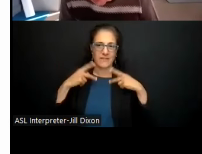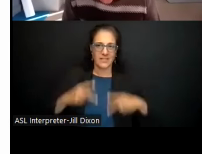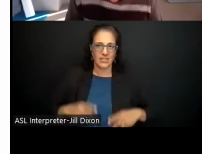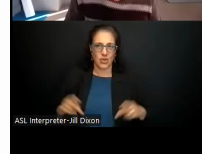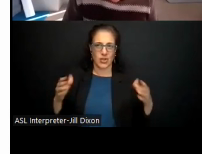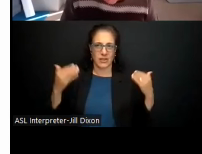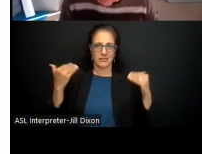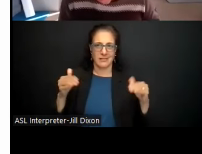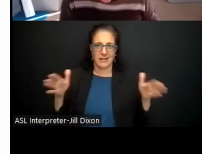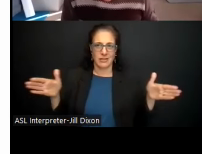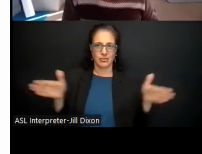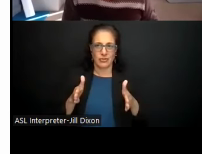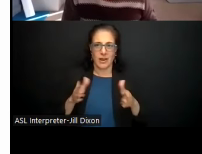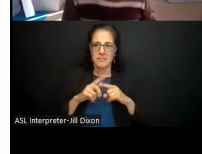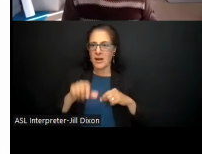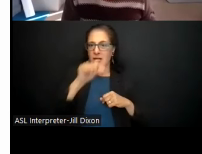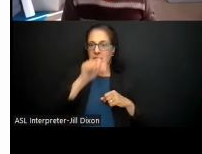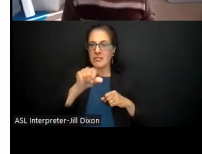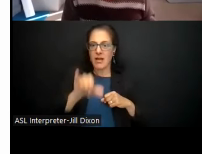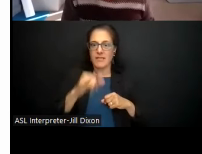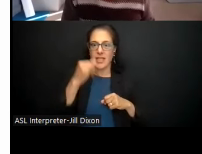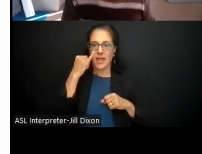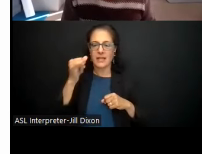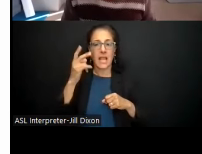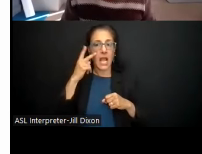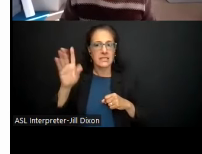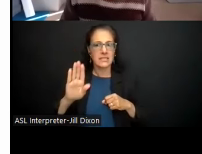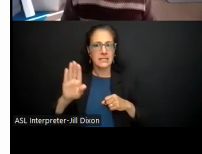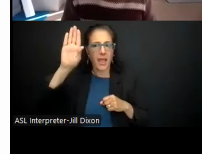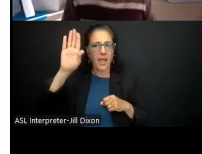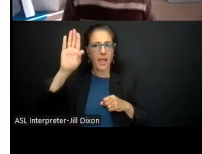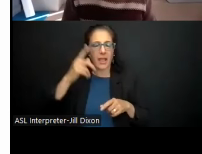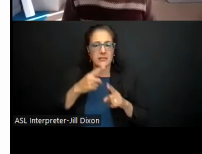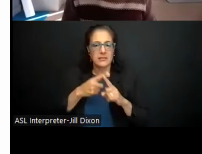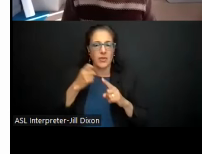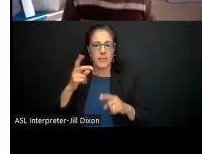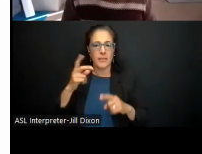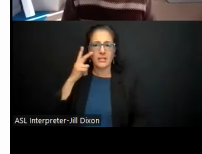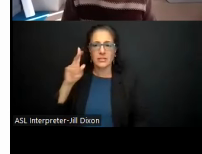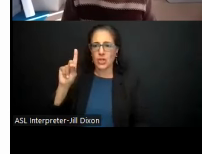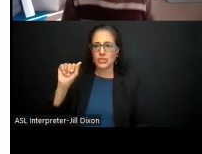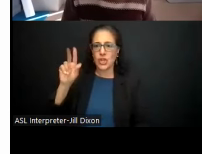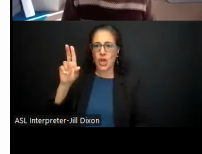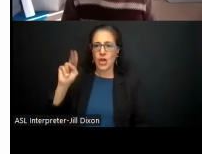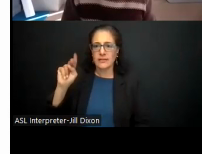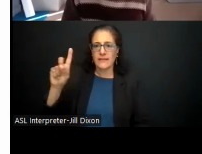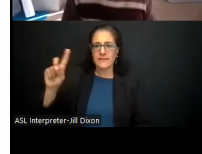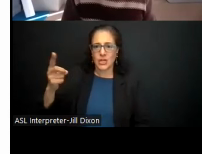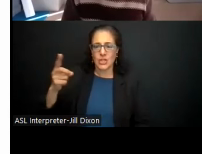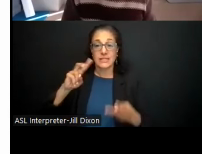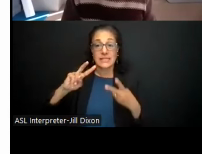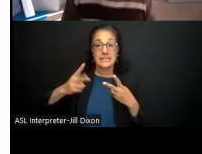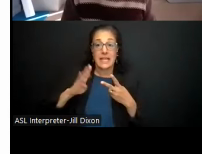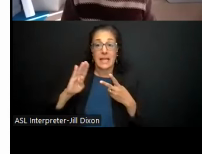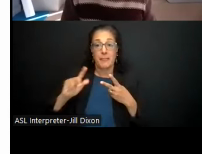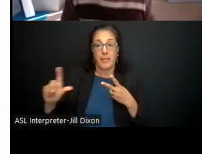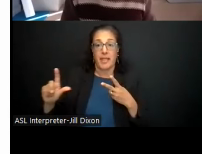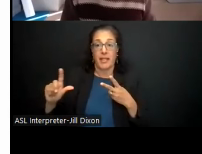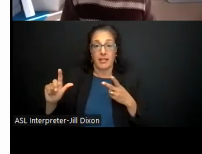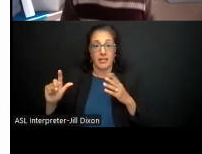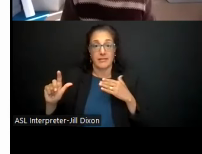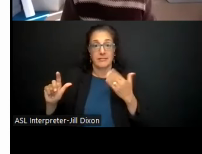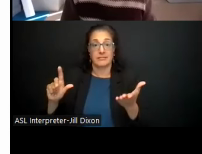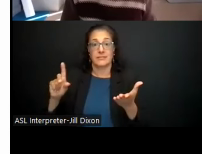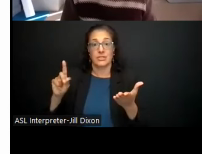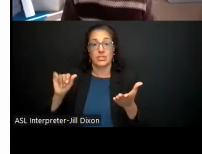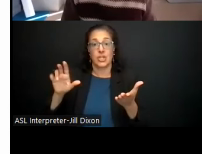but I love that idea. I see some hands I saw Dawn first and then Bill, so let's turn it over